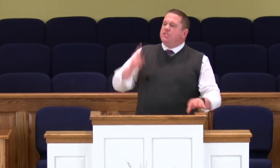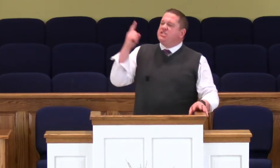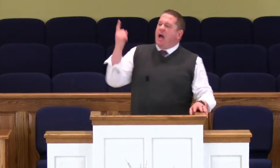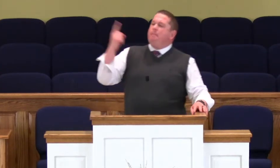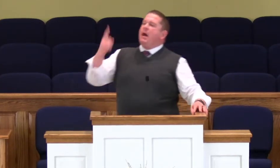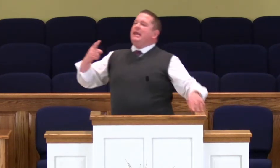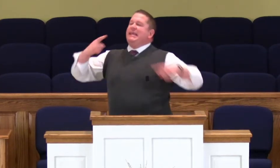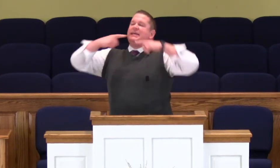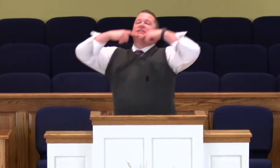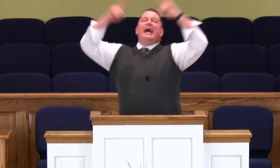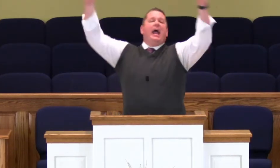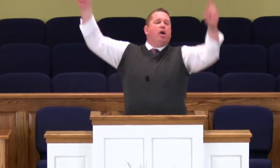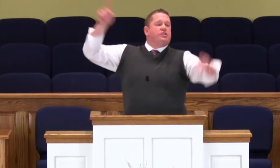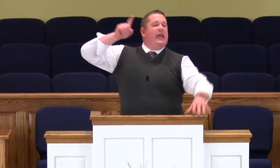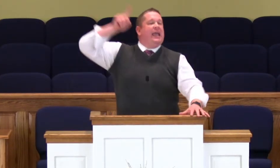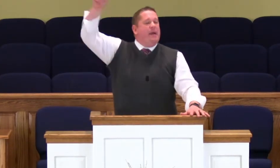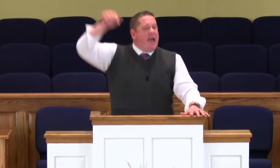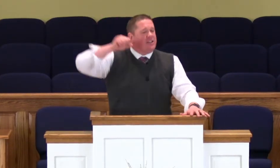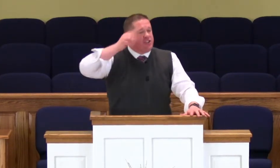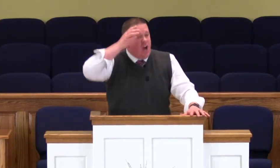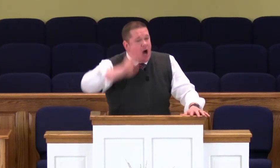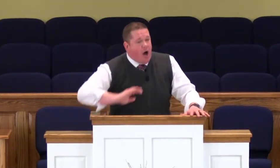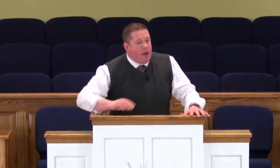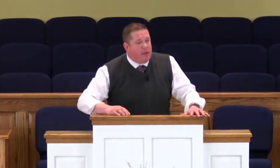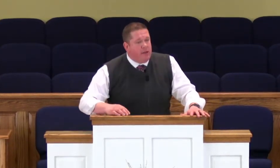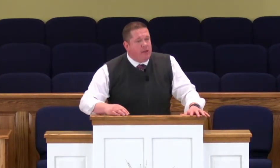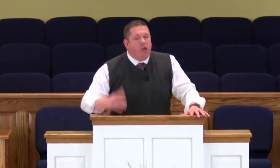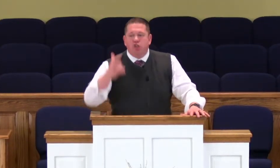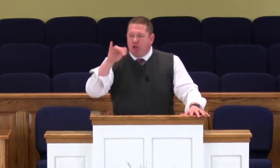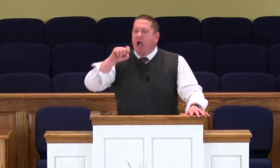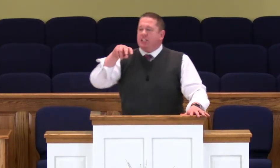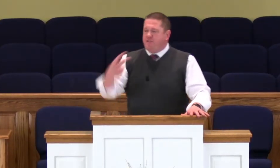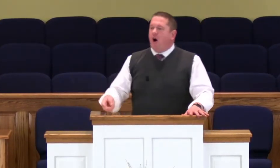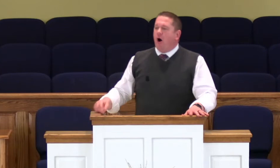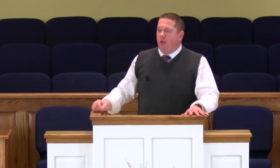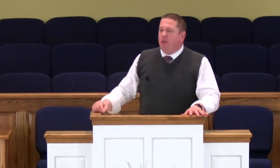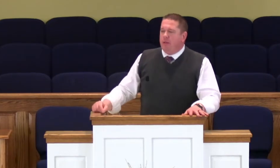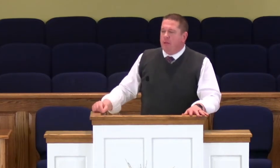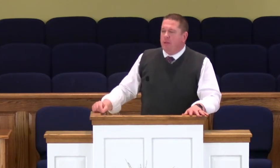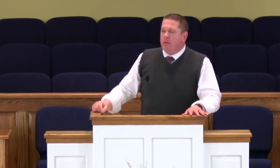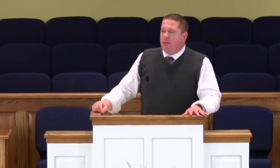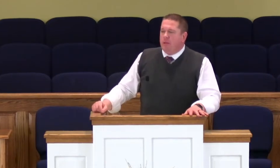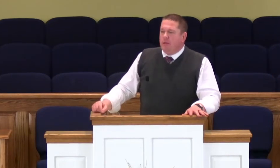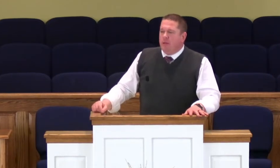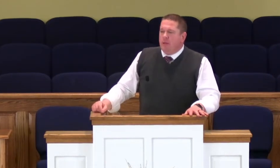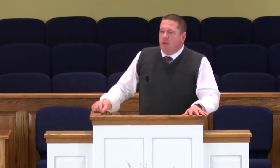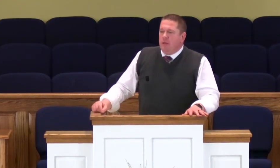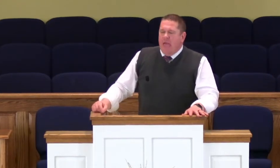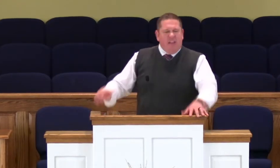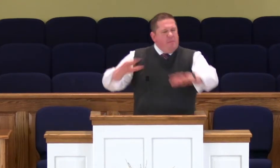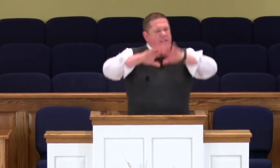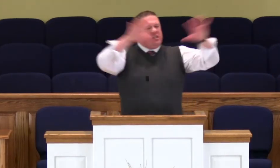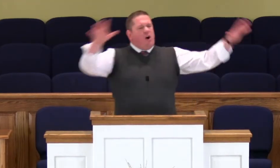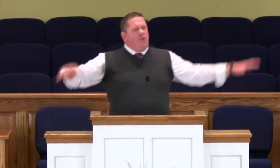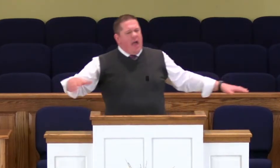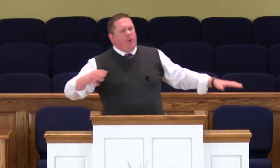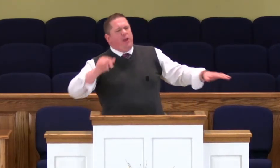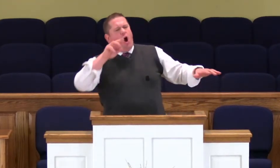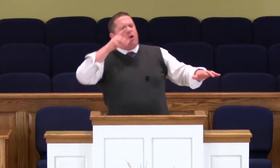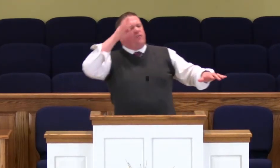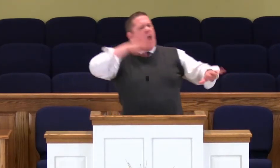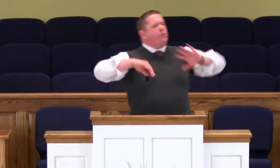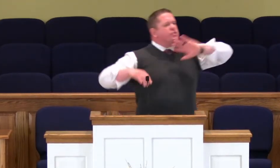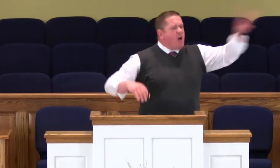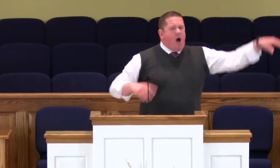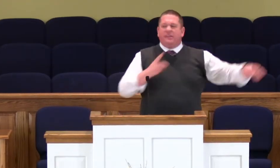But when somebody declares him as God, giants fall. And in the midst of all that, when the